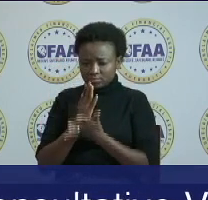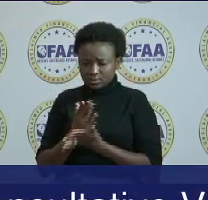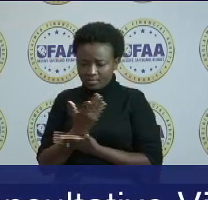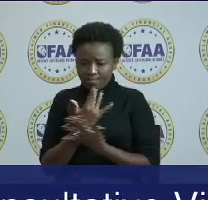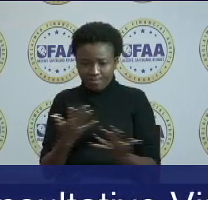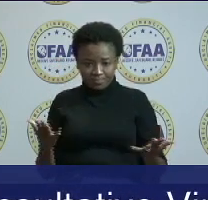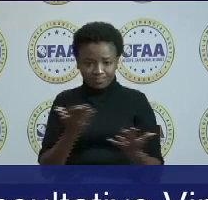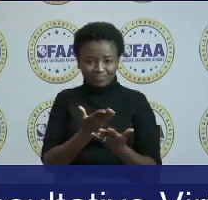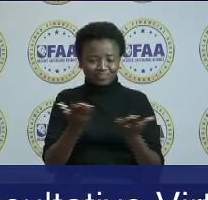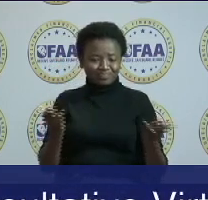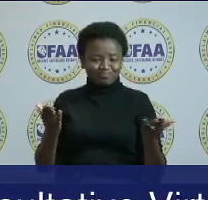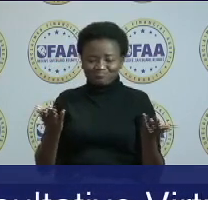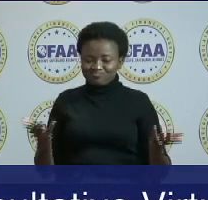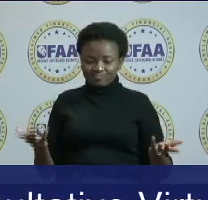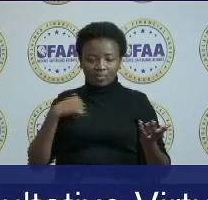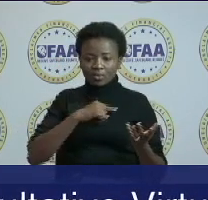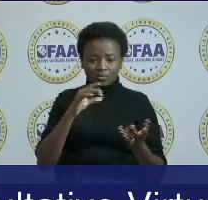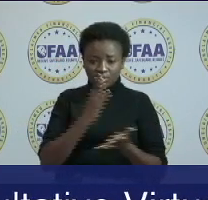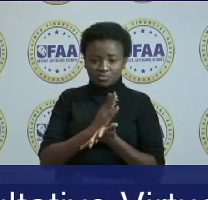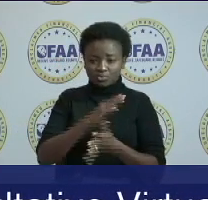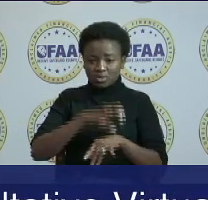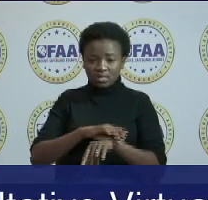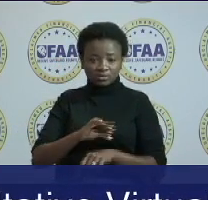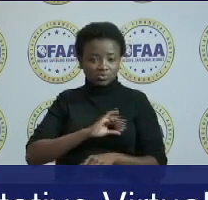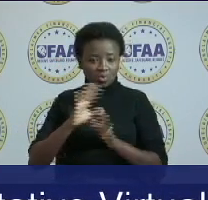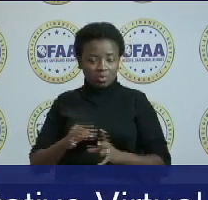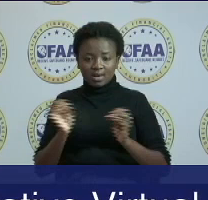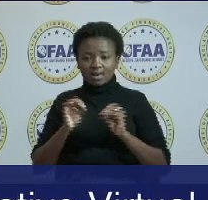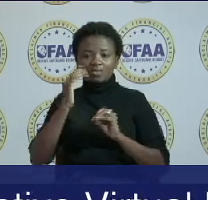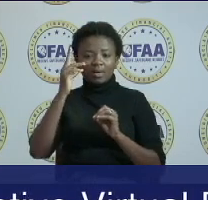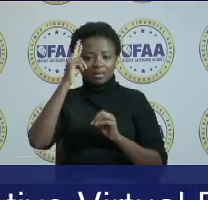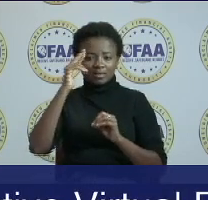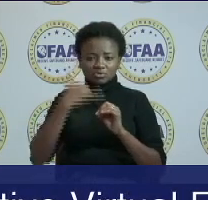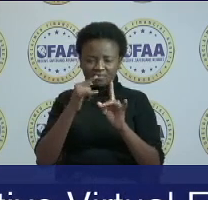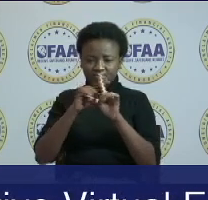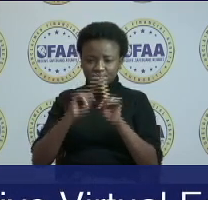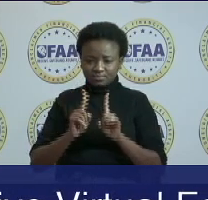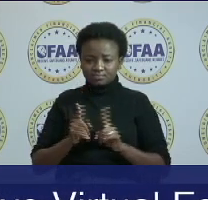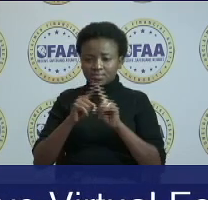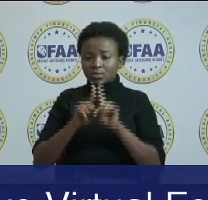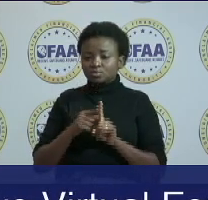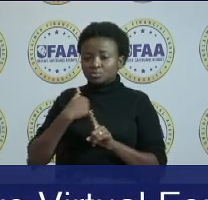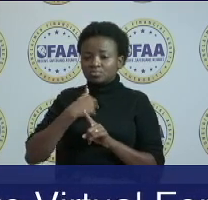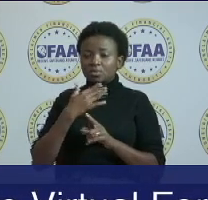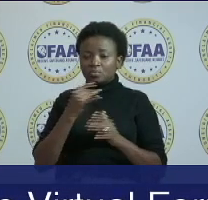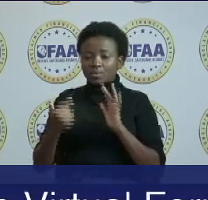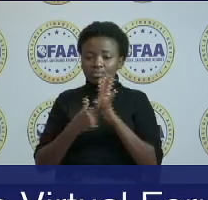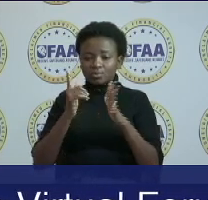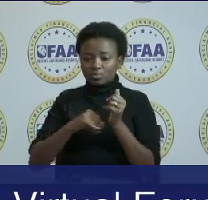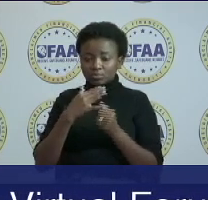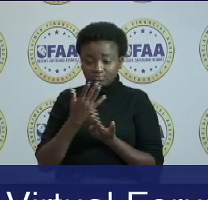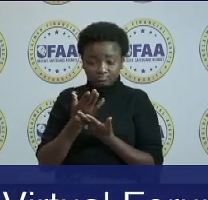be, you know, you might not get their rightful owners because of one reason or another. But I'd like to find out, is the government intending